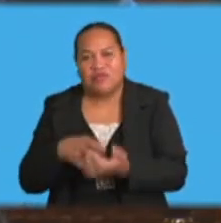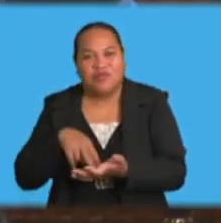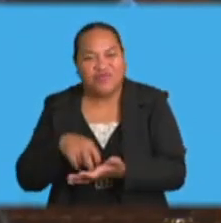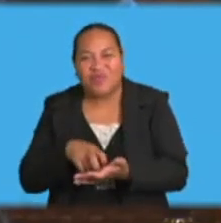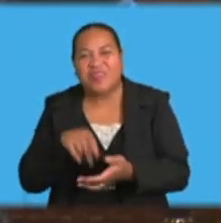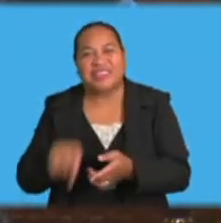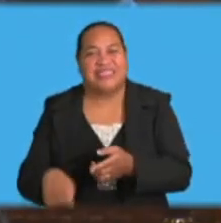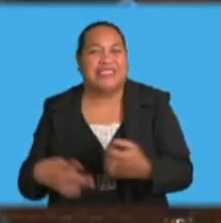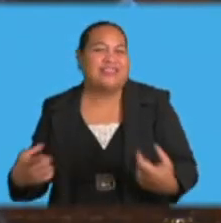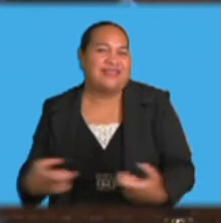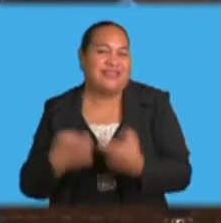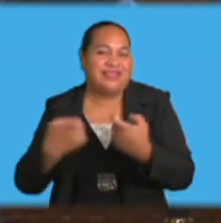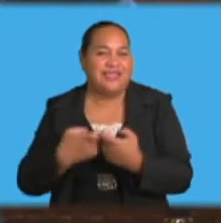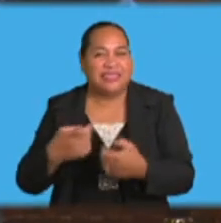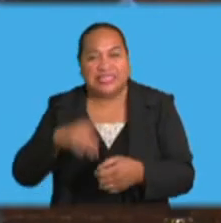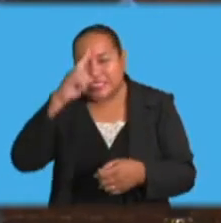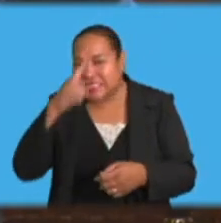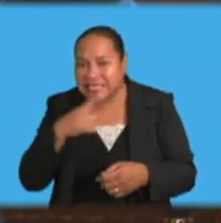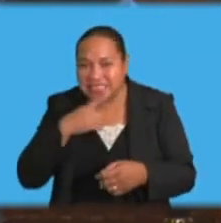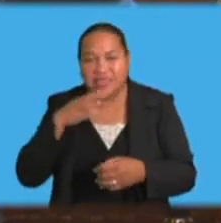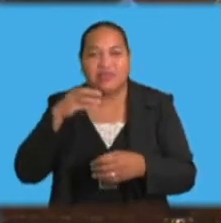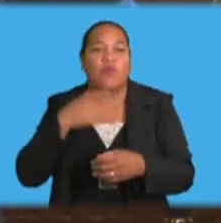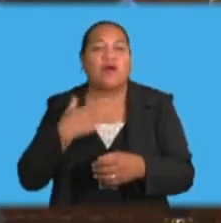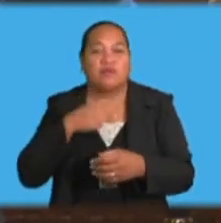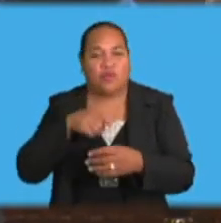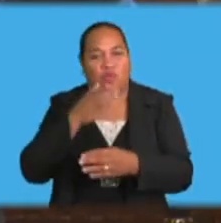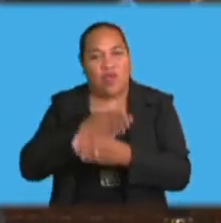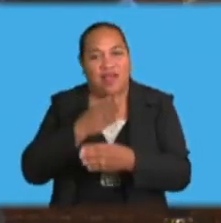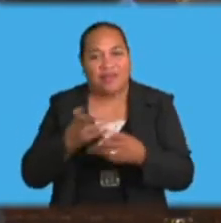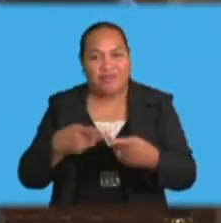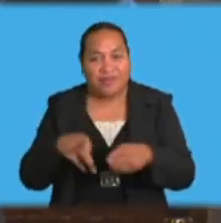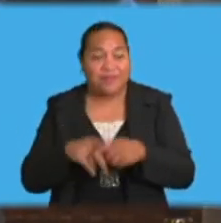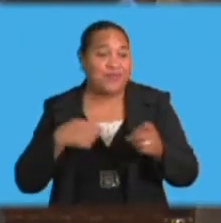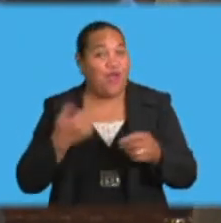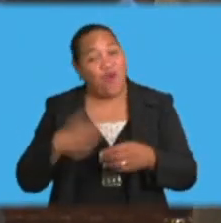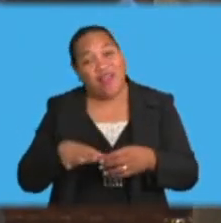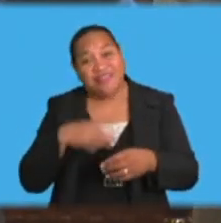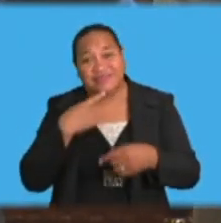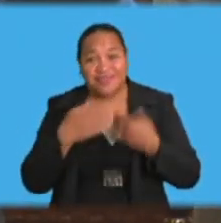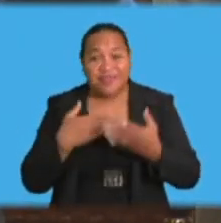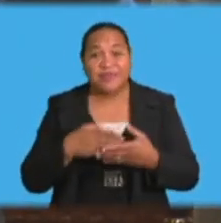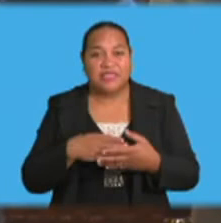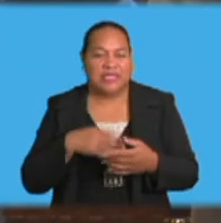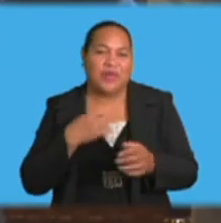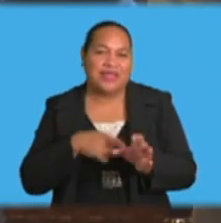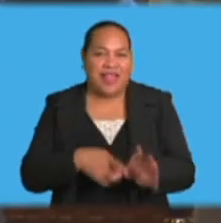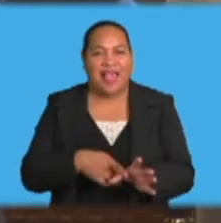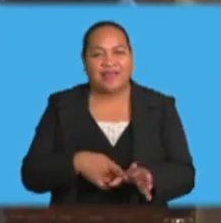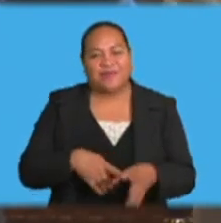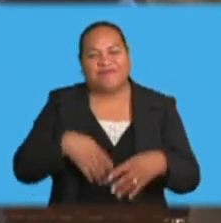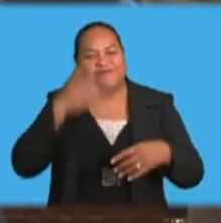in terms of injuries and illnesses taking place in the workplace. I've also mentioned the fact that young tend to be very gung-ho about